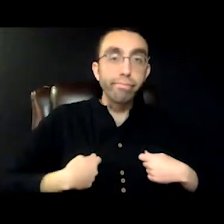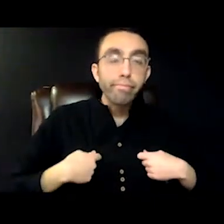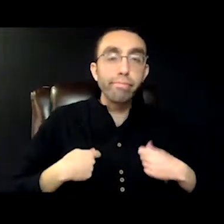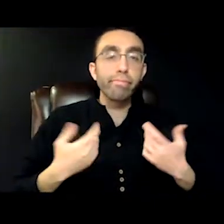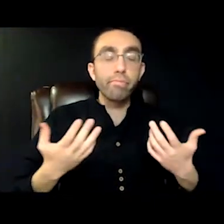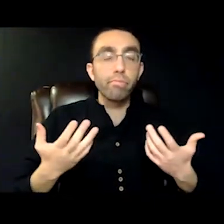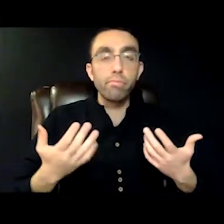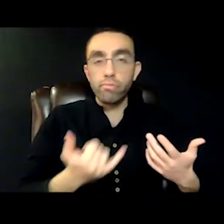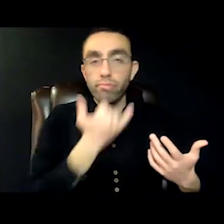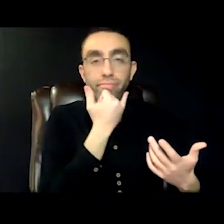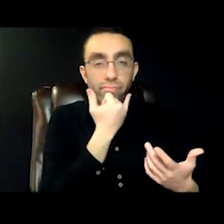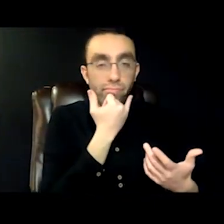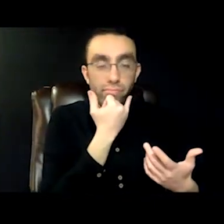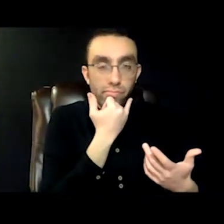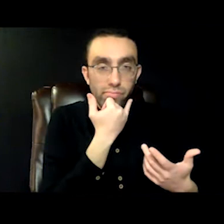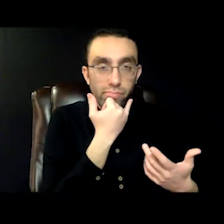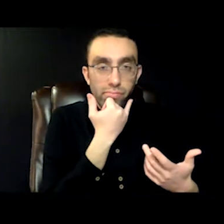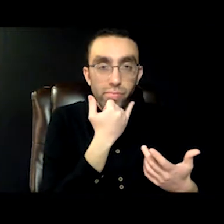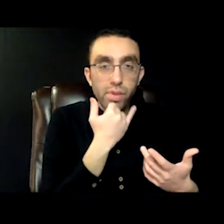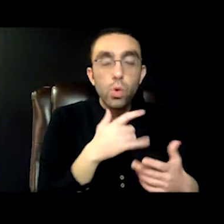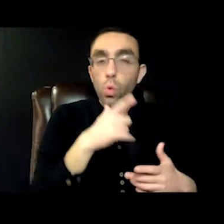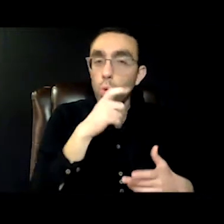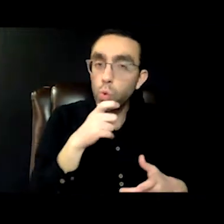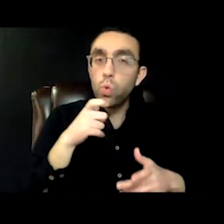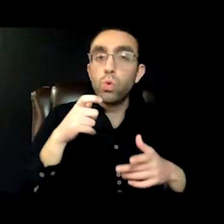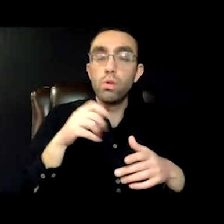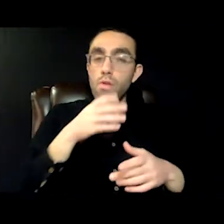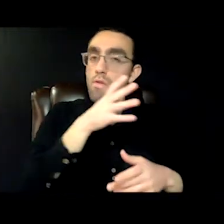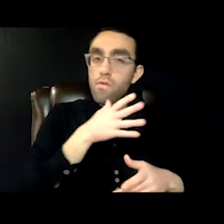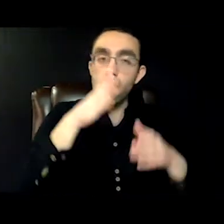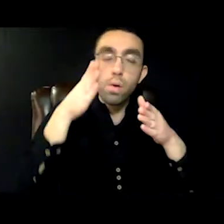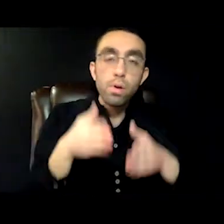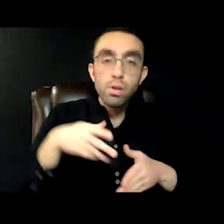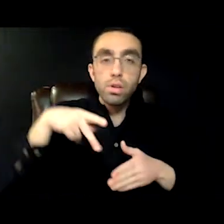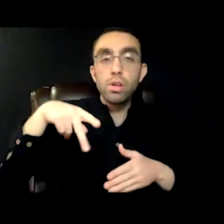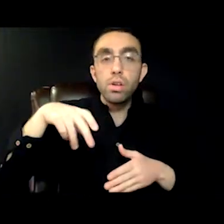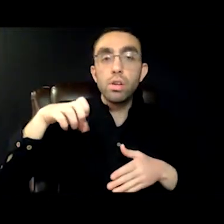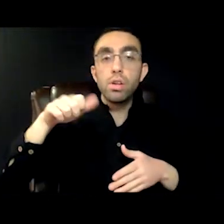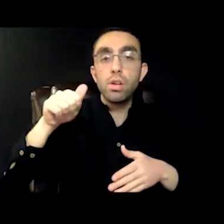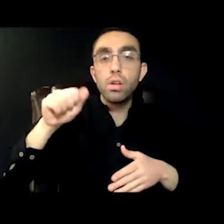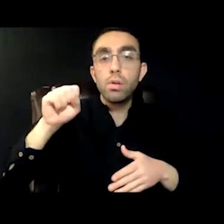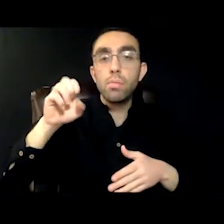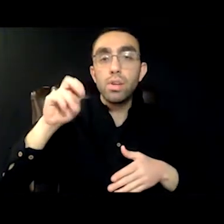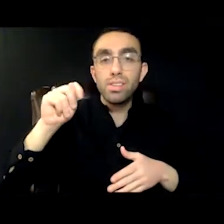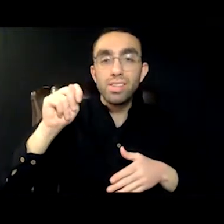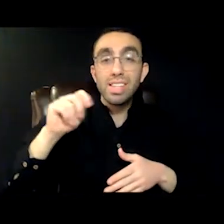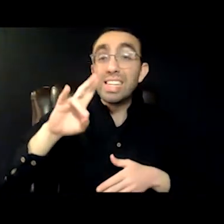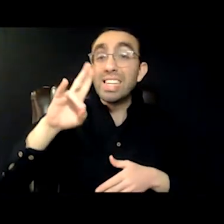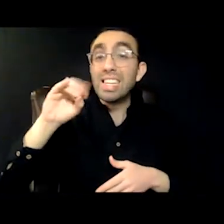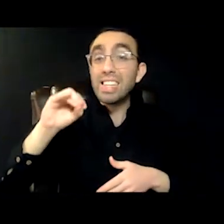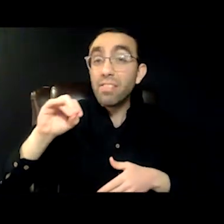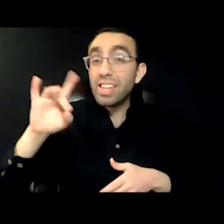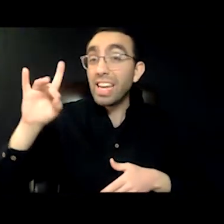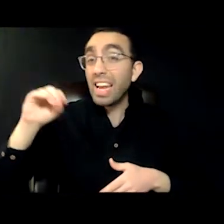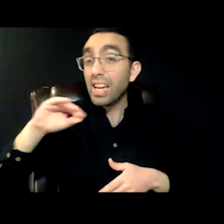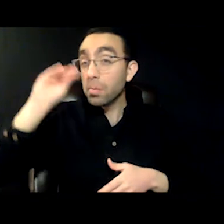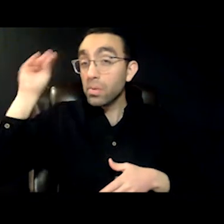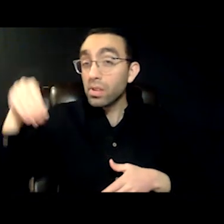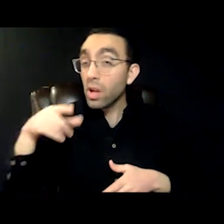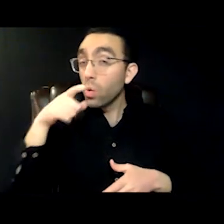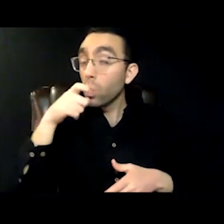You know, in the United States, they expect 70 to 80% of the hands that touch our food are hands of